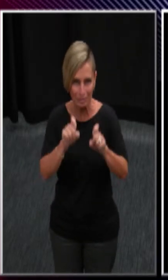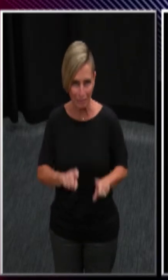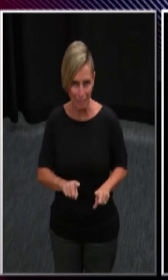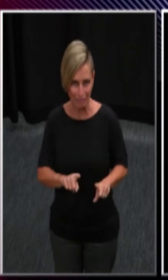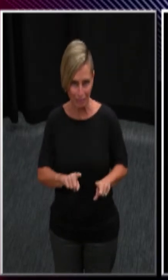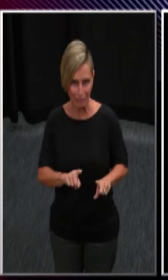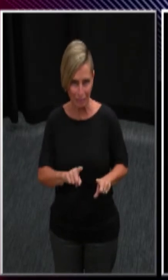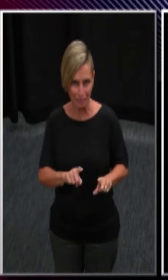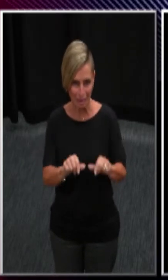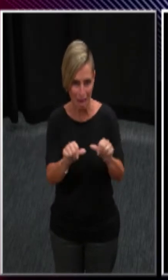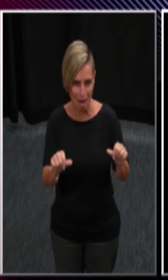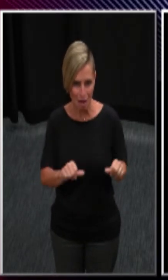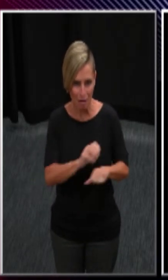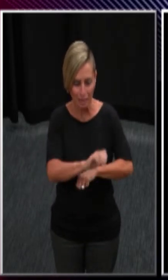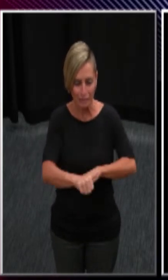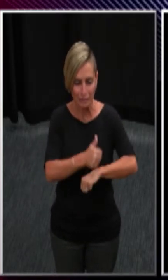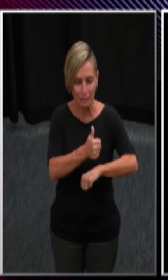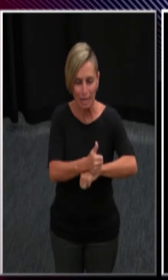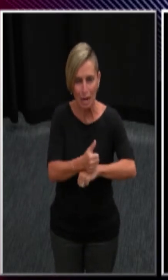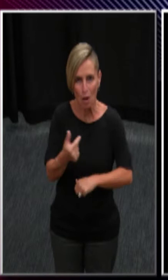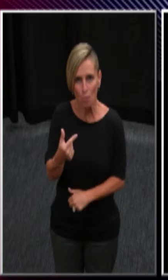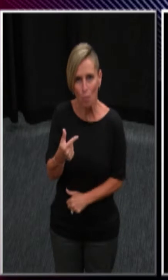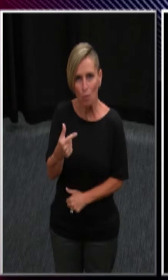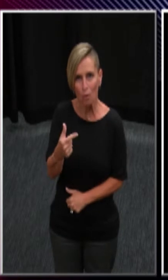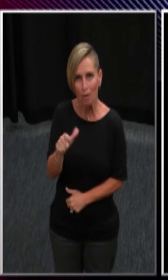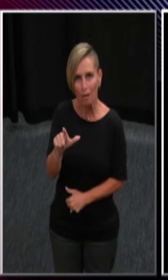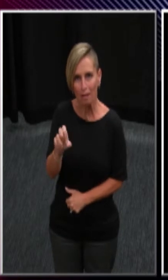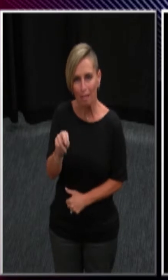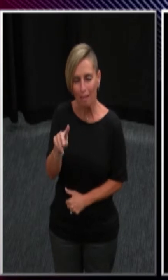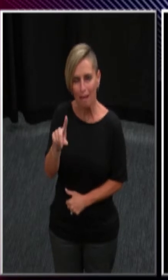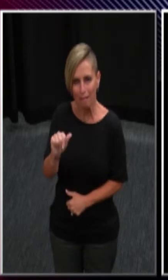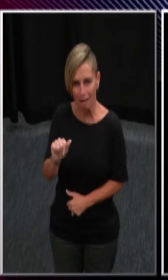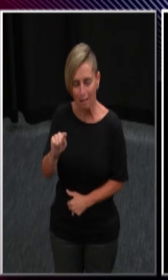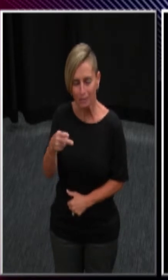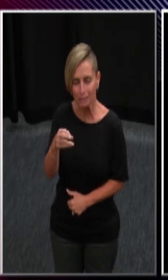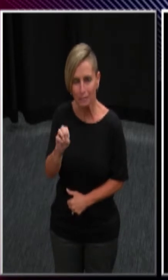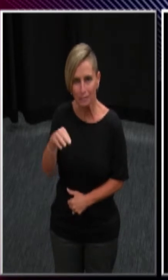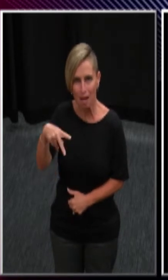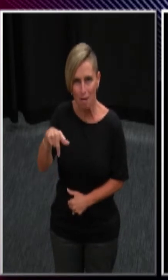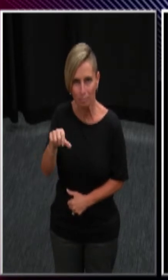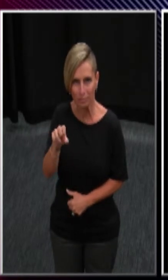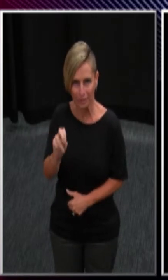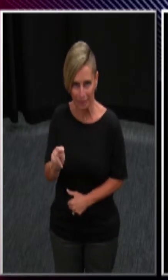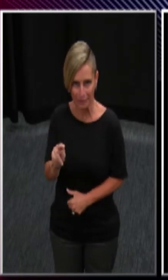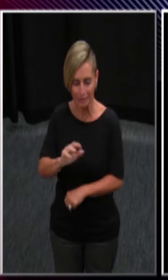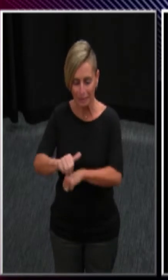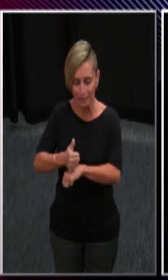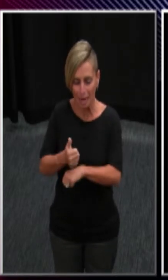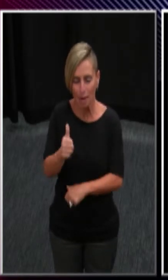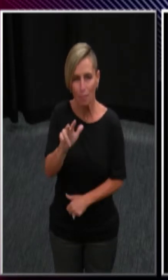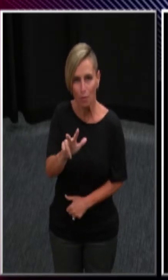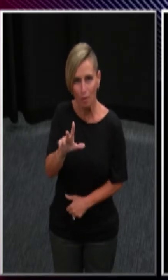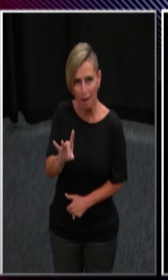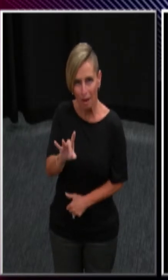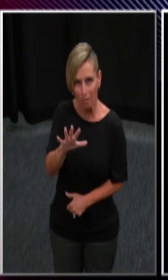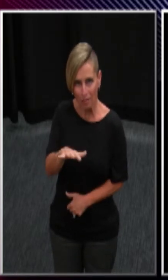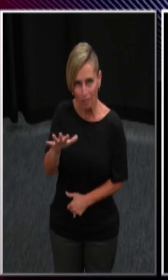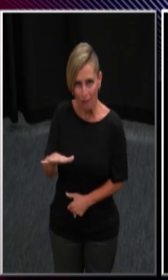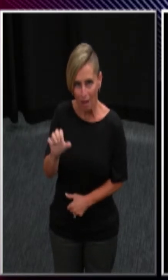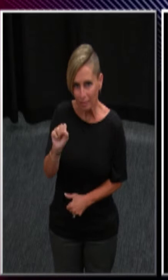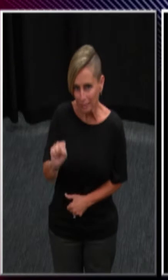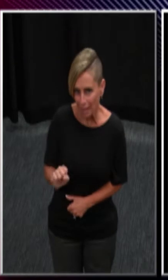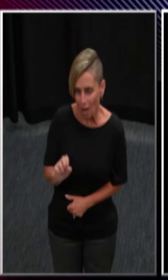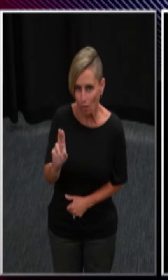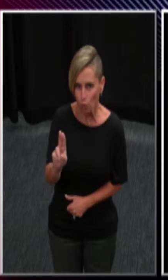at the Gwenda Thompson Trades Career Center at 3855 South